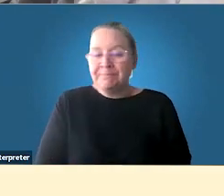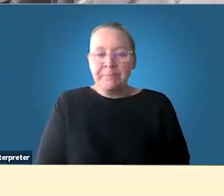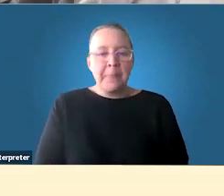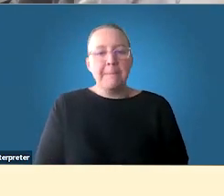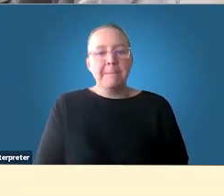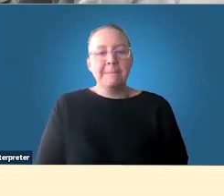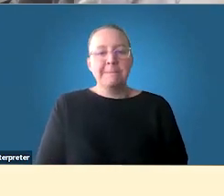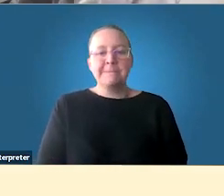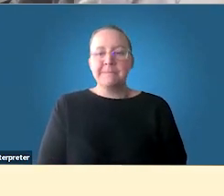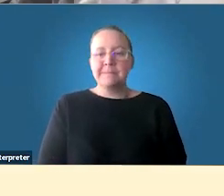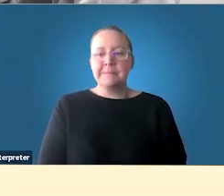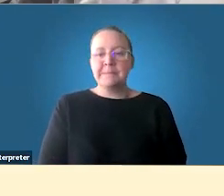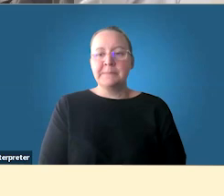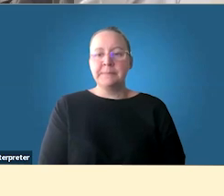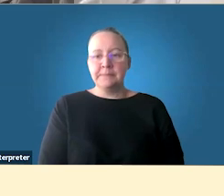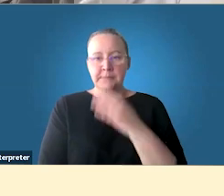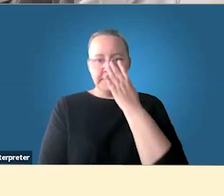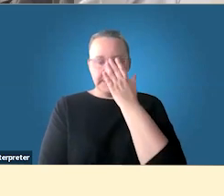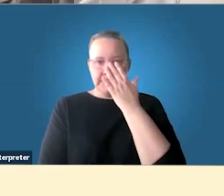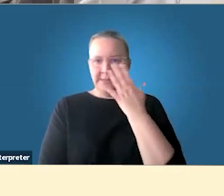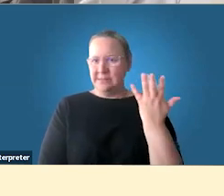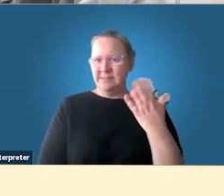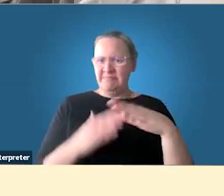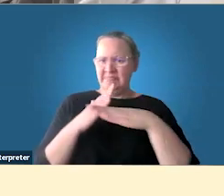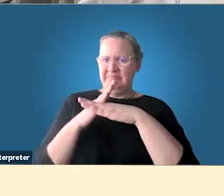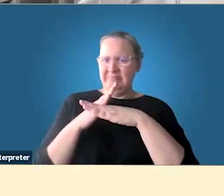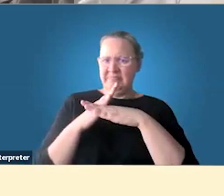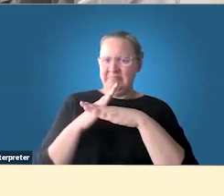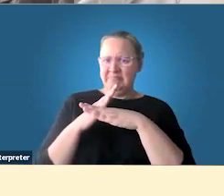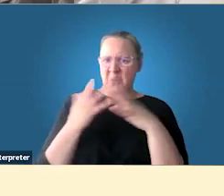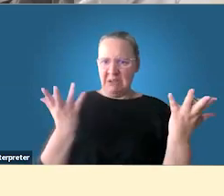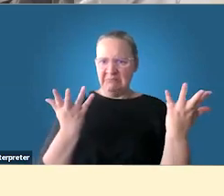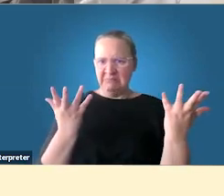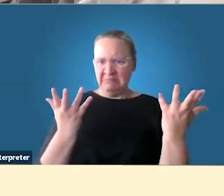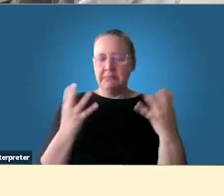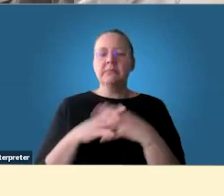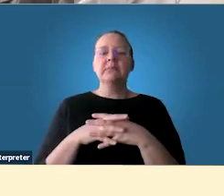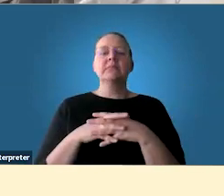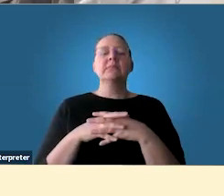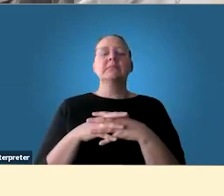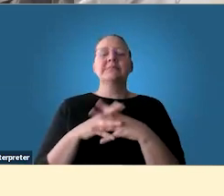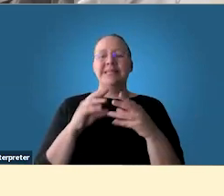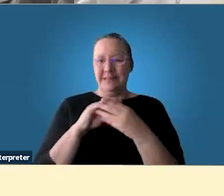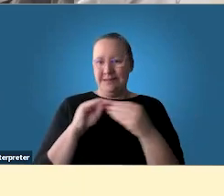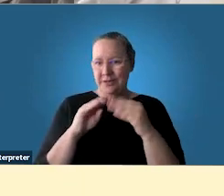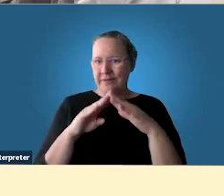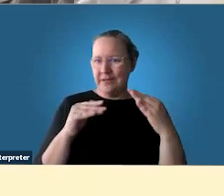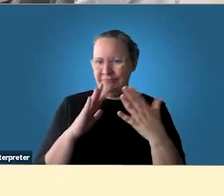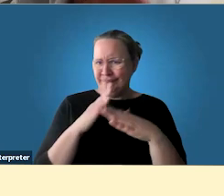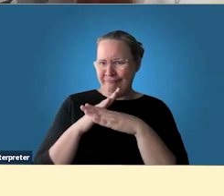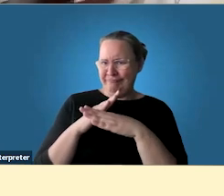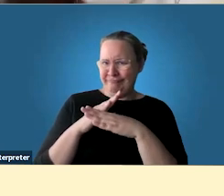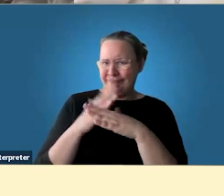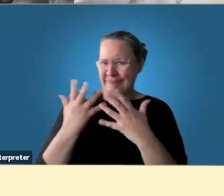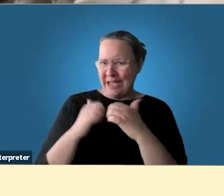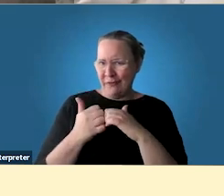Now, what stands in the way of this North Star? What stands in the way of the narratives within the narrative house? So